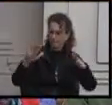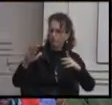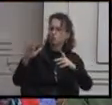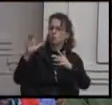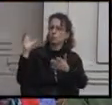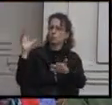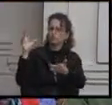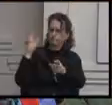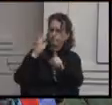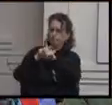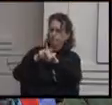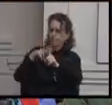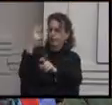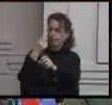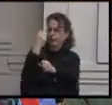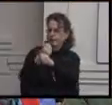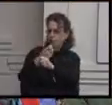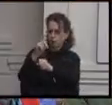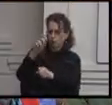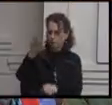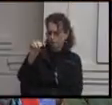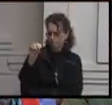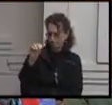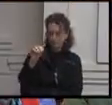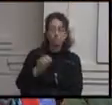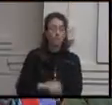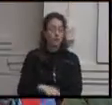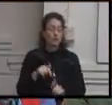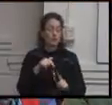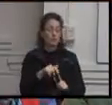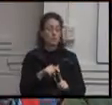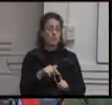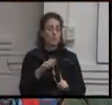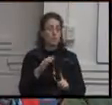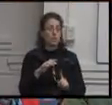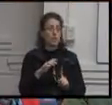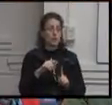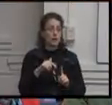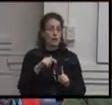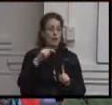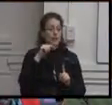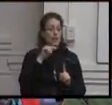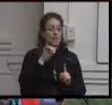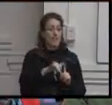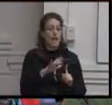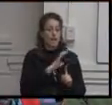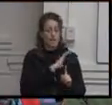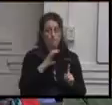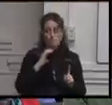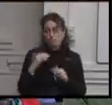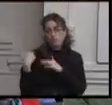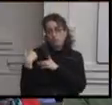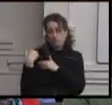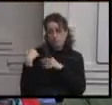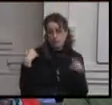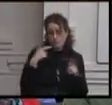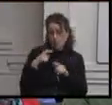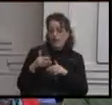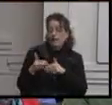town charter calls for the Finance Committee to make a report to representative town meeting every year on the